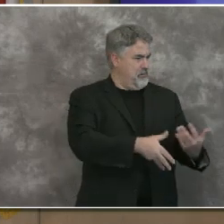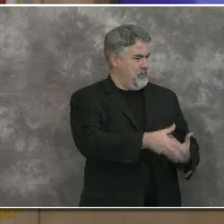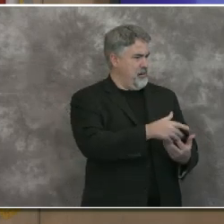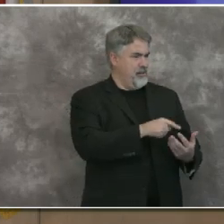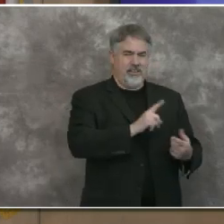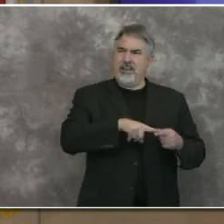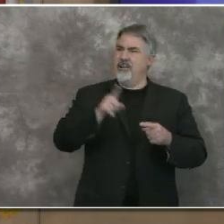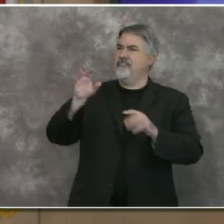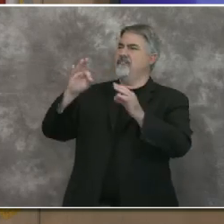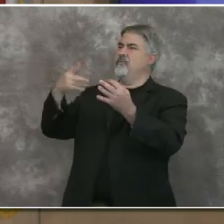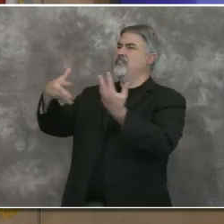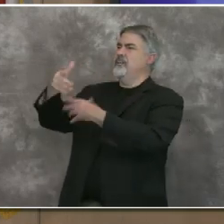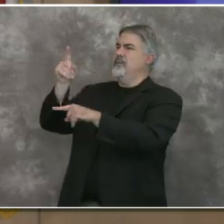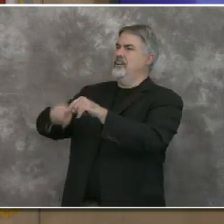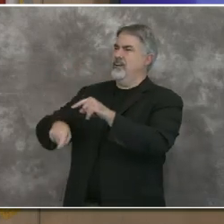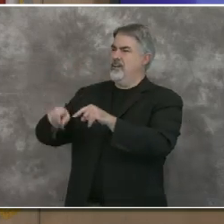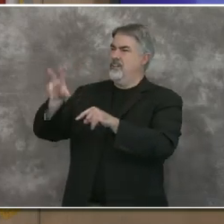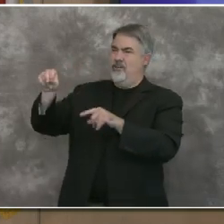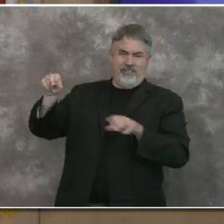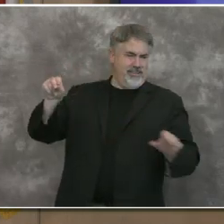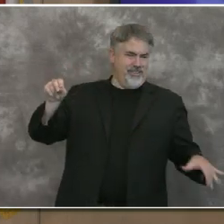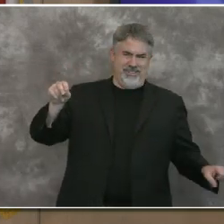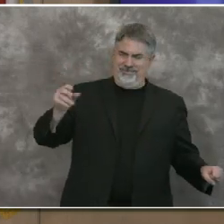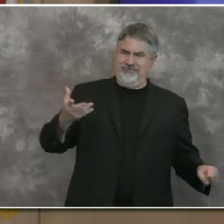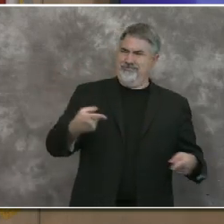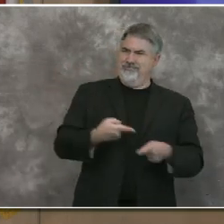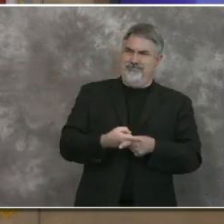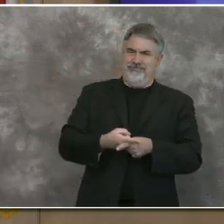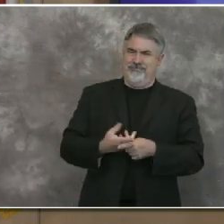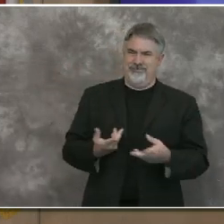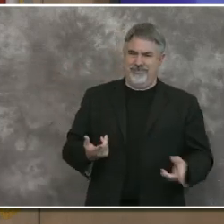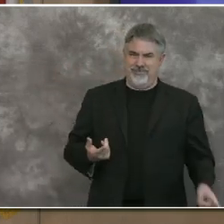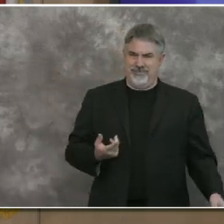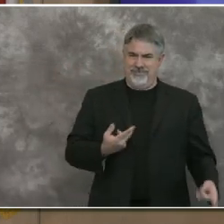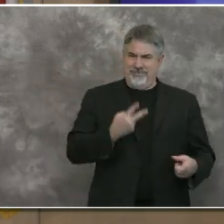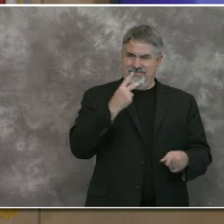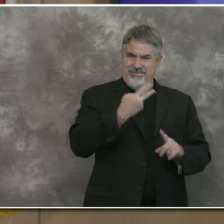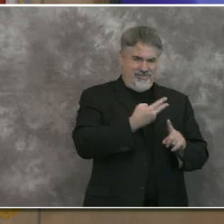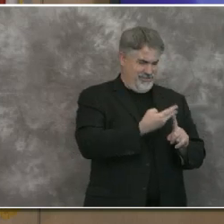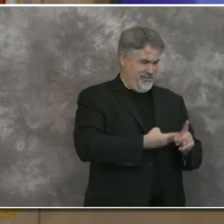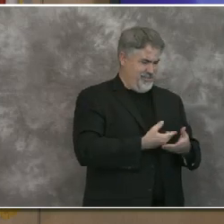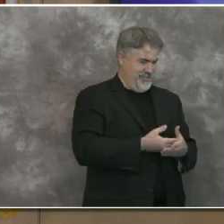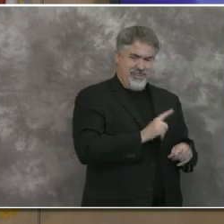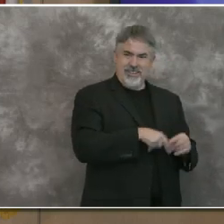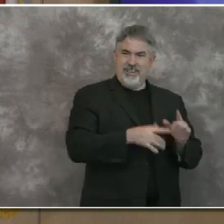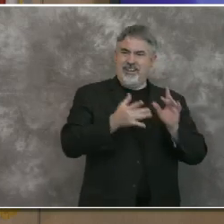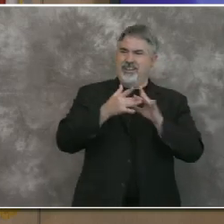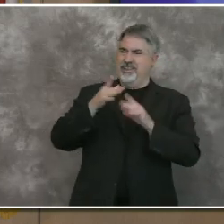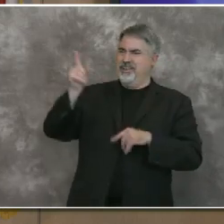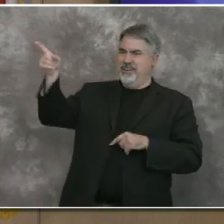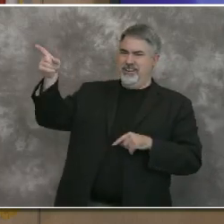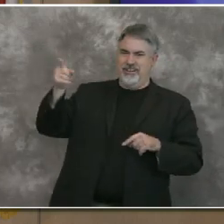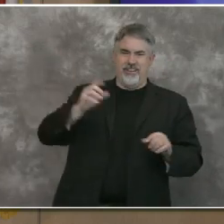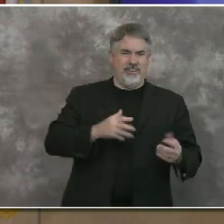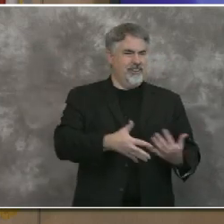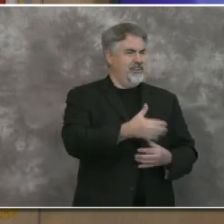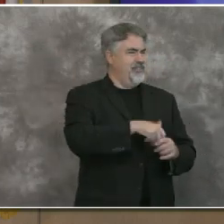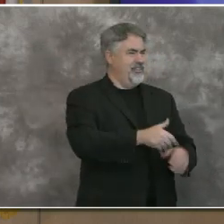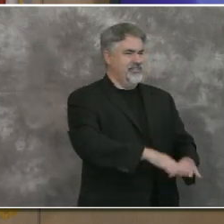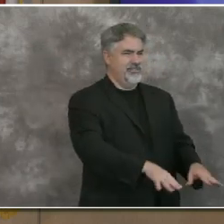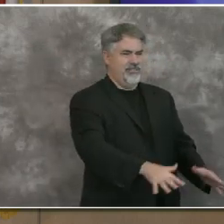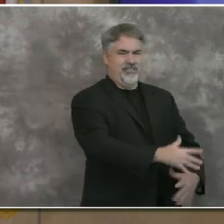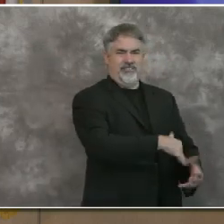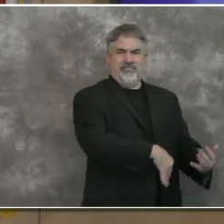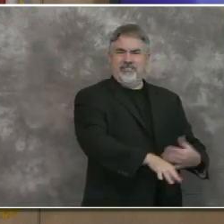lower or higher to pass or contract the virus at a child care facility versus family-to-family close contact? And if they are the